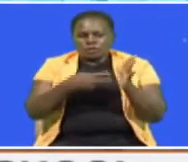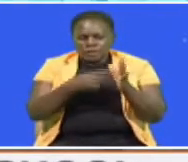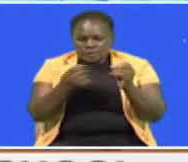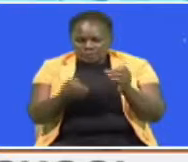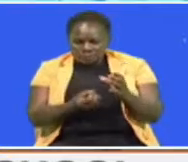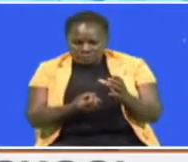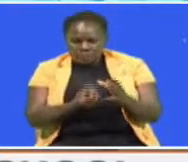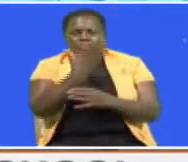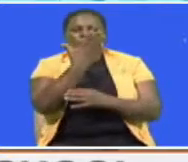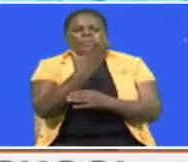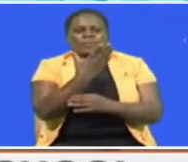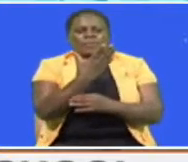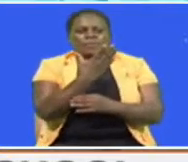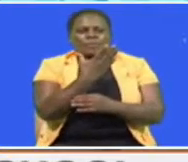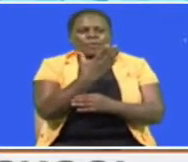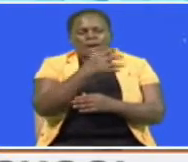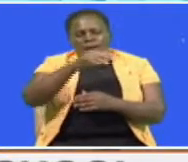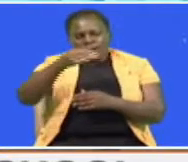na